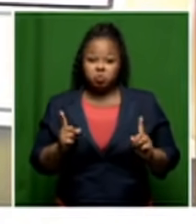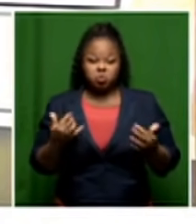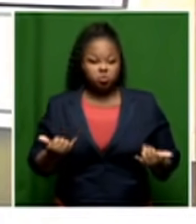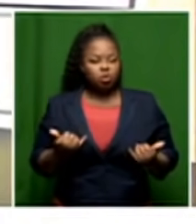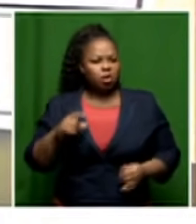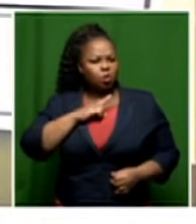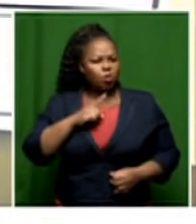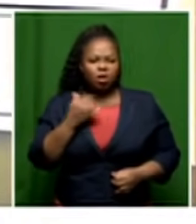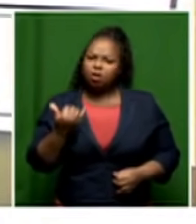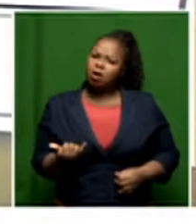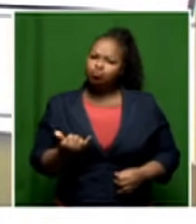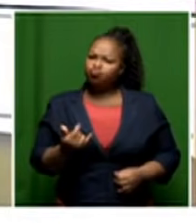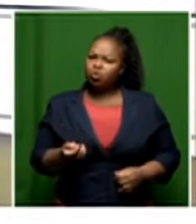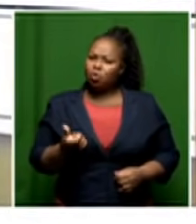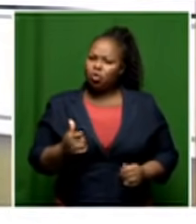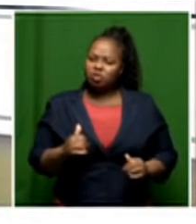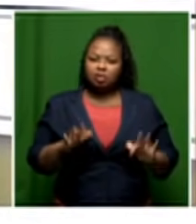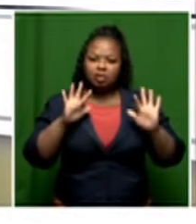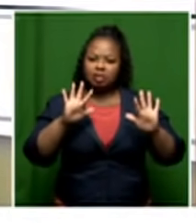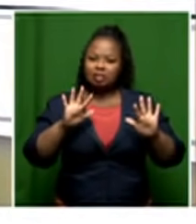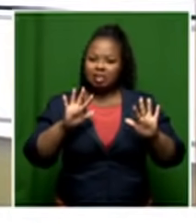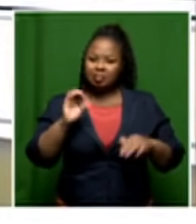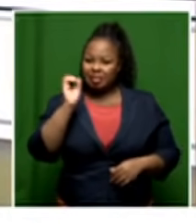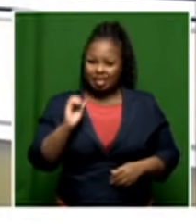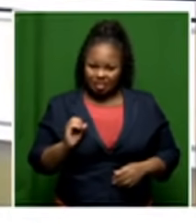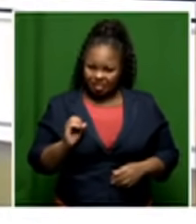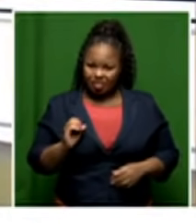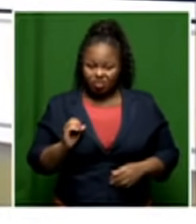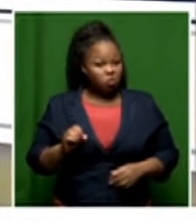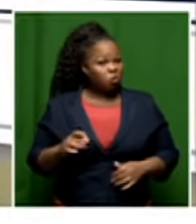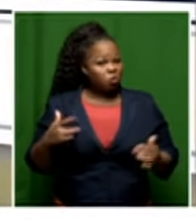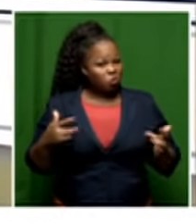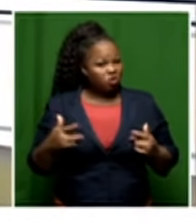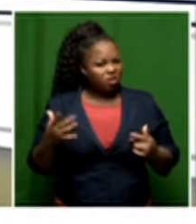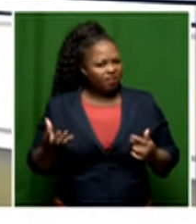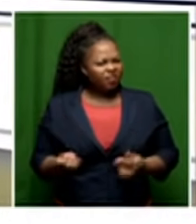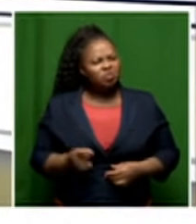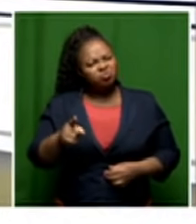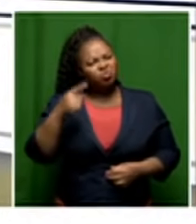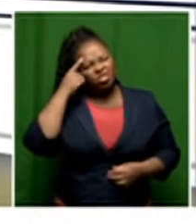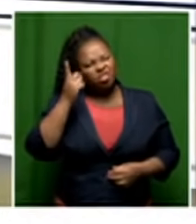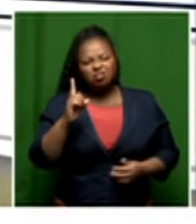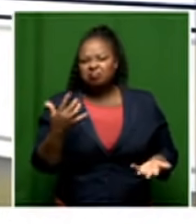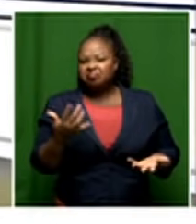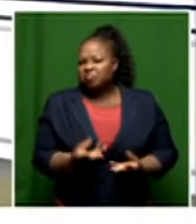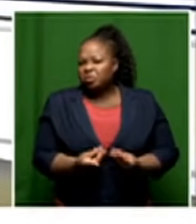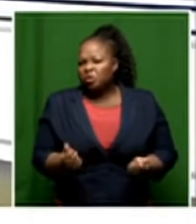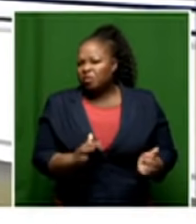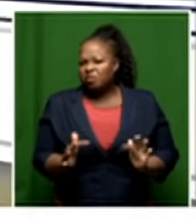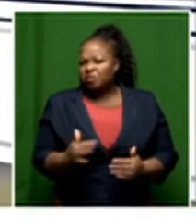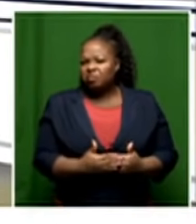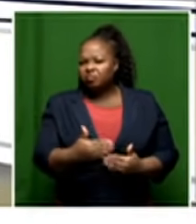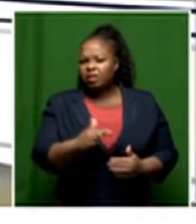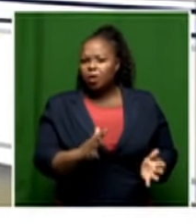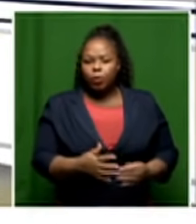I mean, we're just sitting below that 10% mark, which is very worrisome for government. I mean, what are your views? How do you think we're looking right